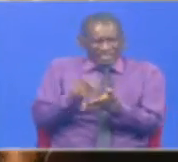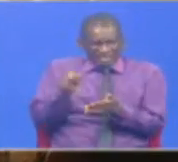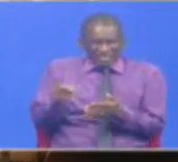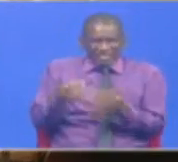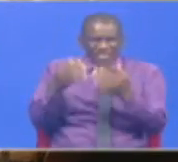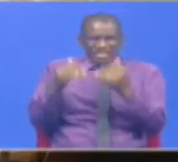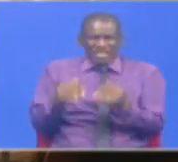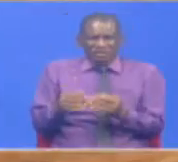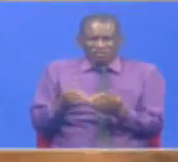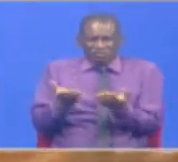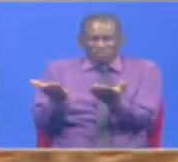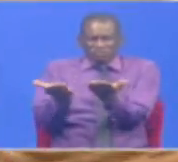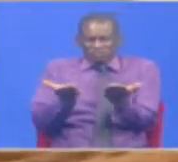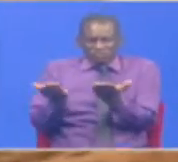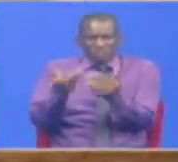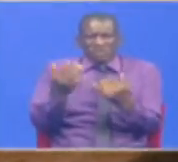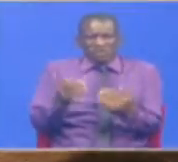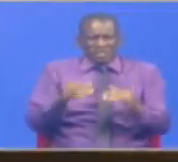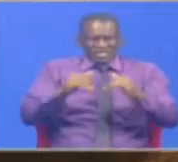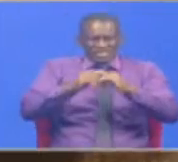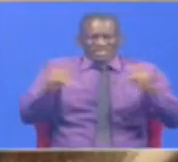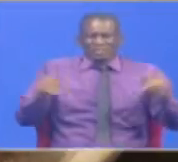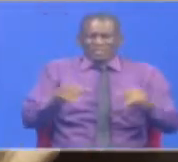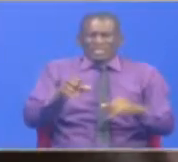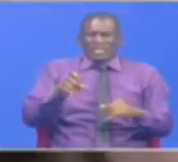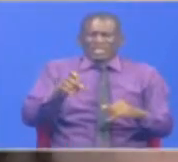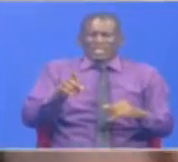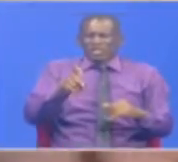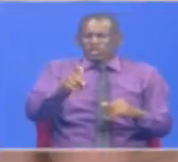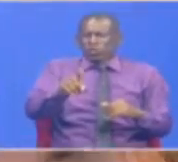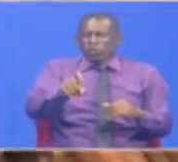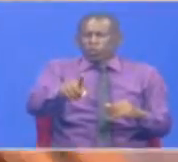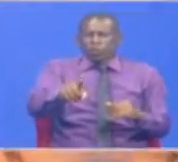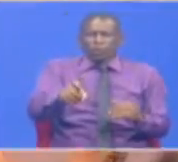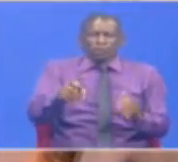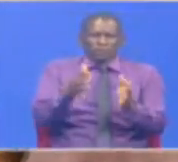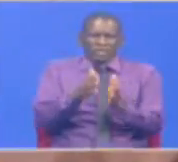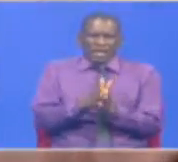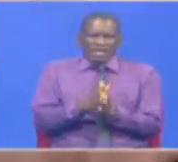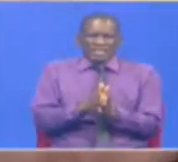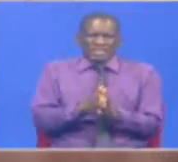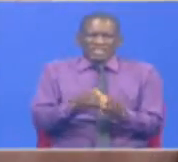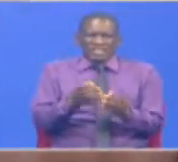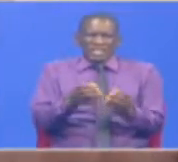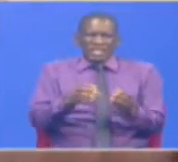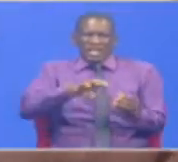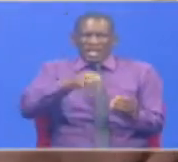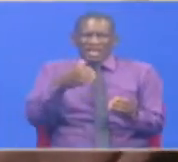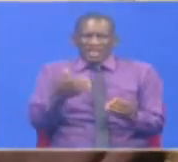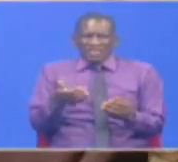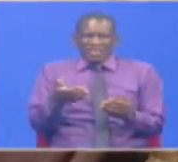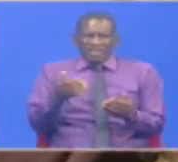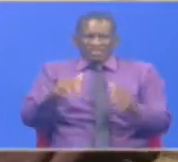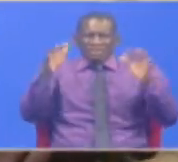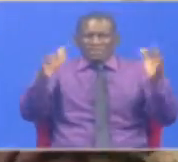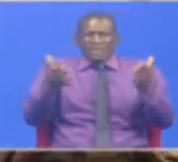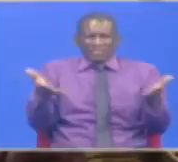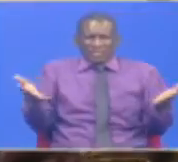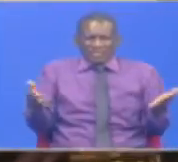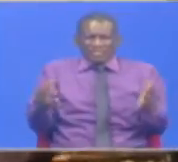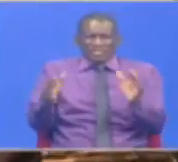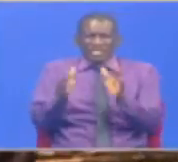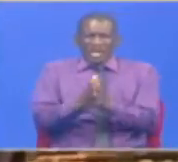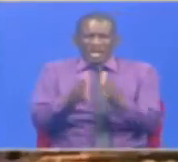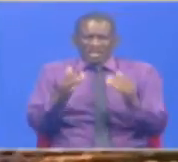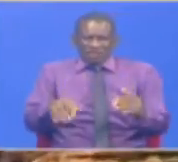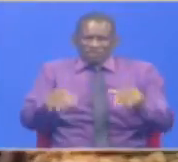sieve, thereby separating the worms and the fine particles and the other bigger particles, and we'll be able to get